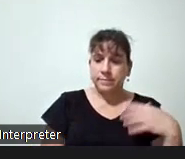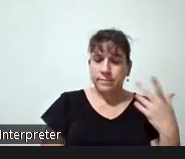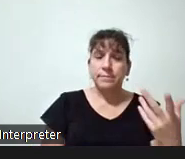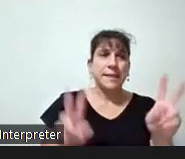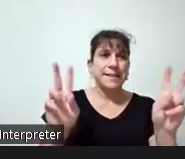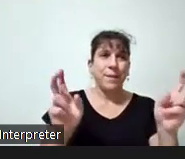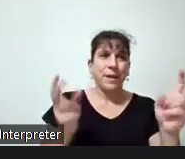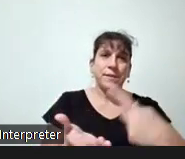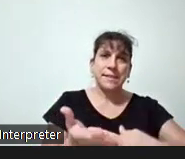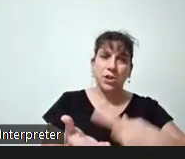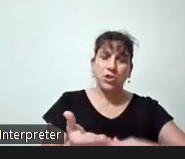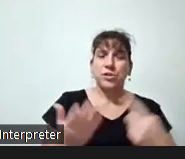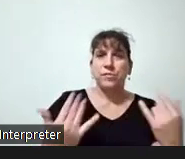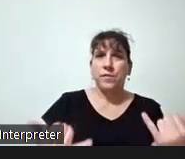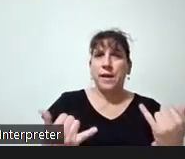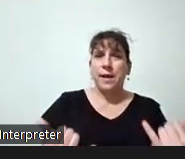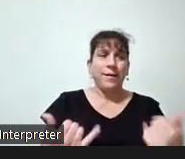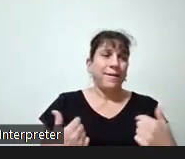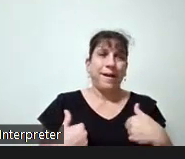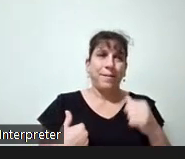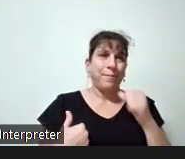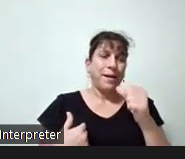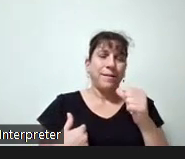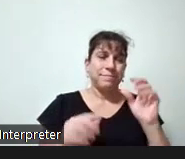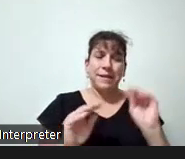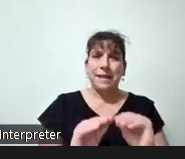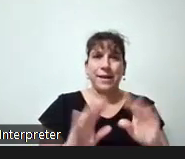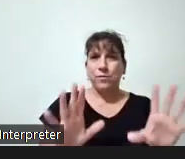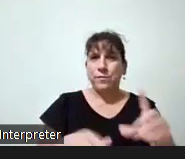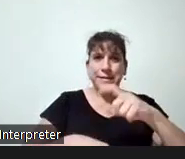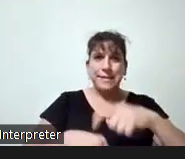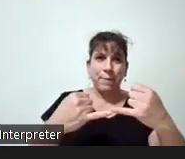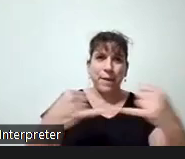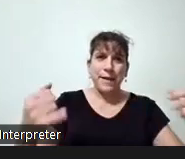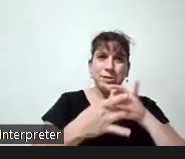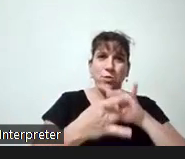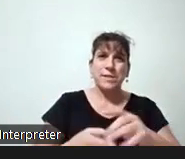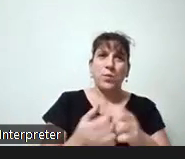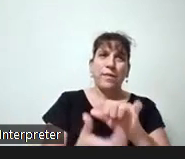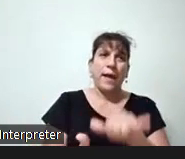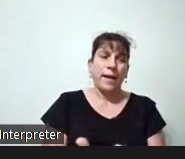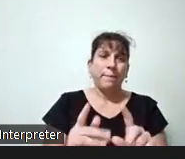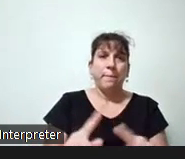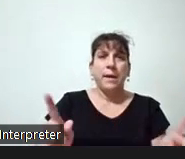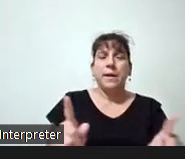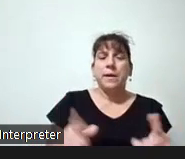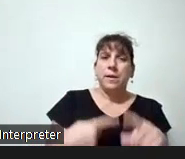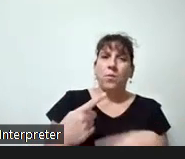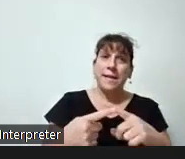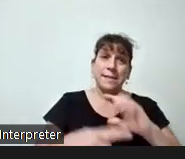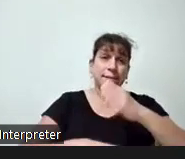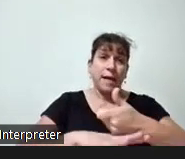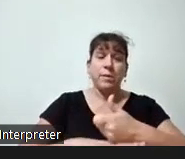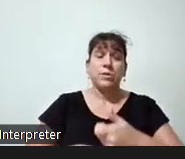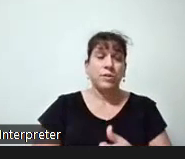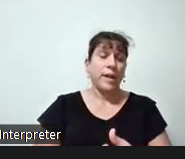topic of discussion at this point. I'm unclear in terms of the timeline associated with that. But once that is established,